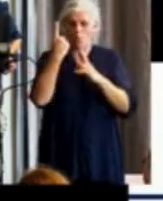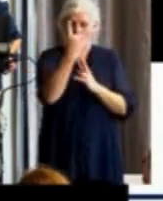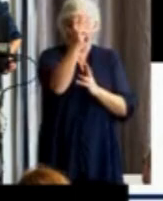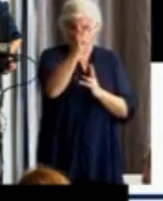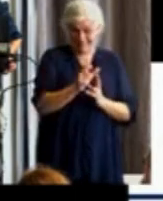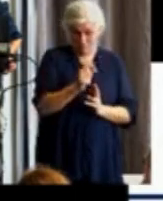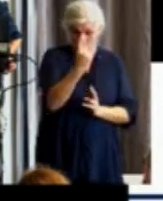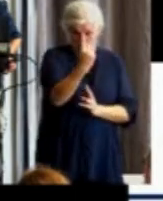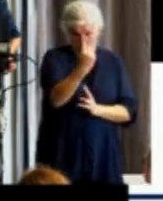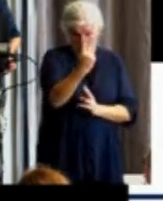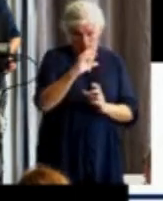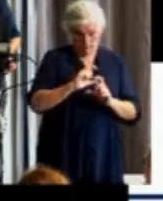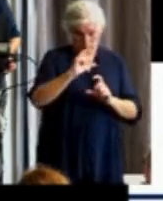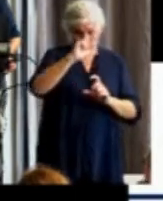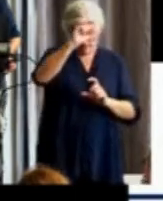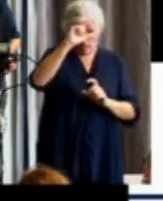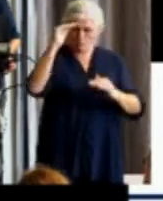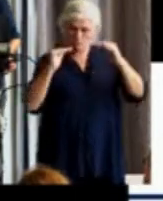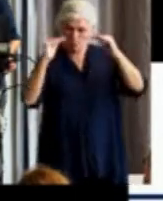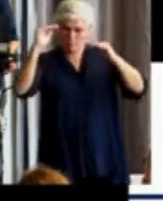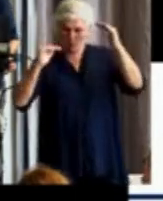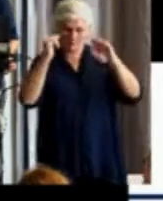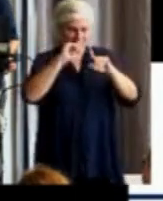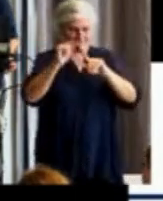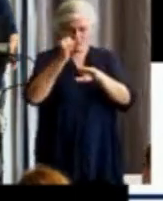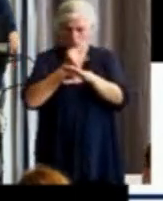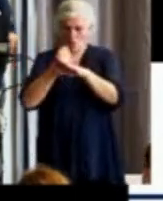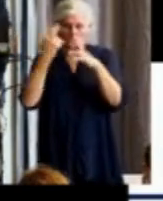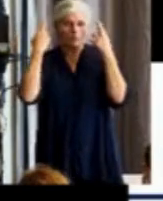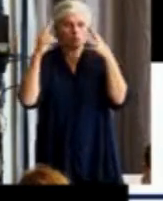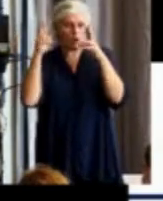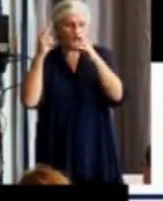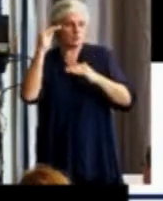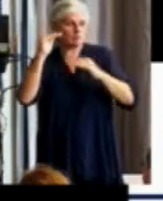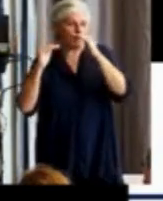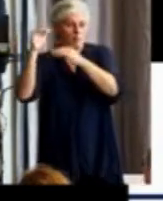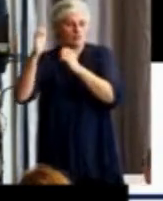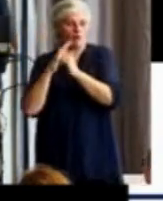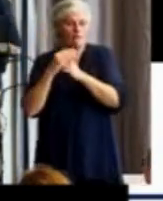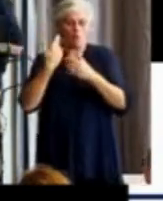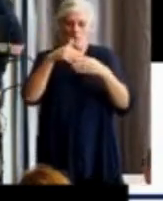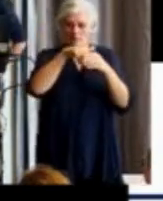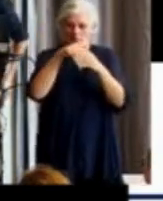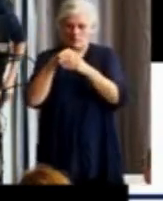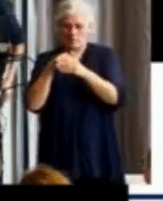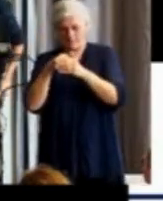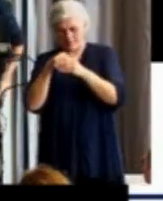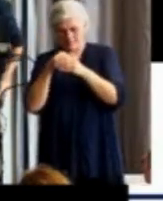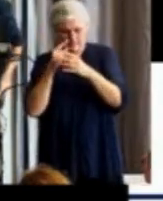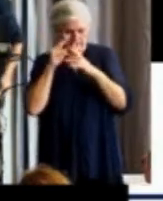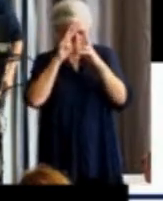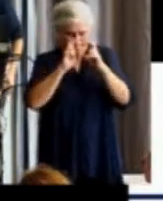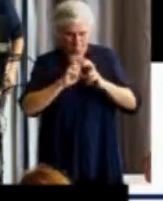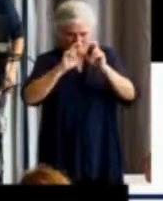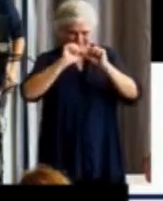individual, and the proportion of colours represents the proportion of species that we observed in their gut